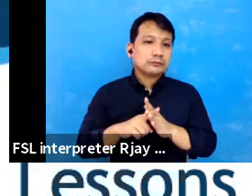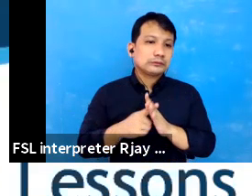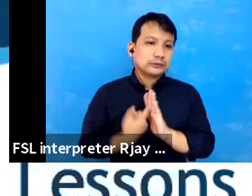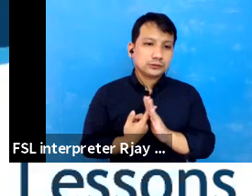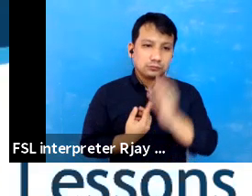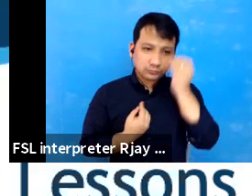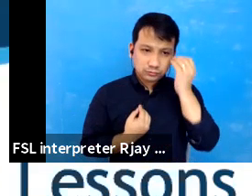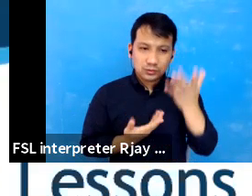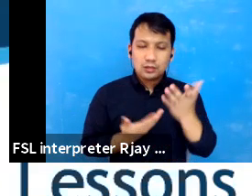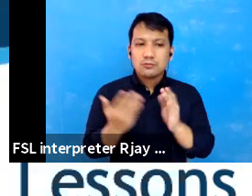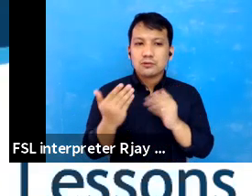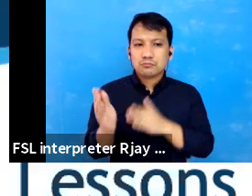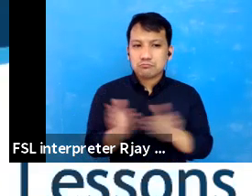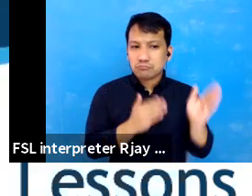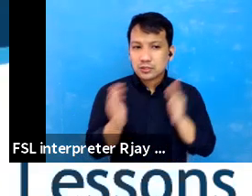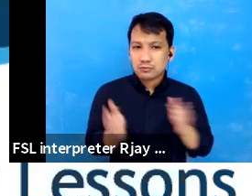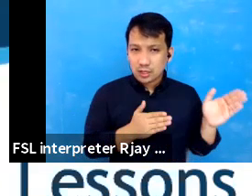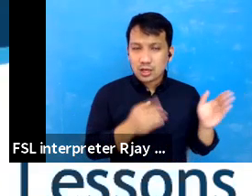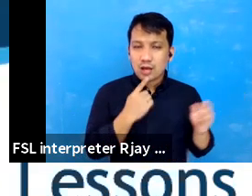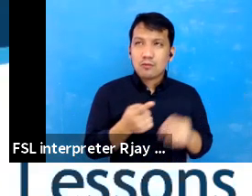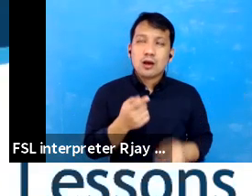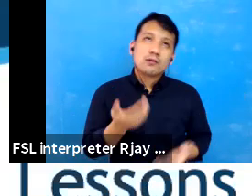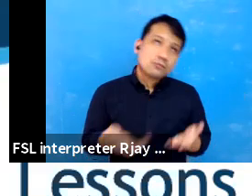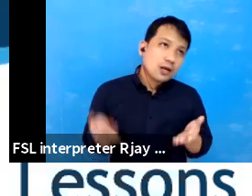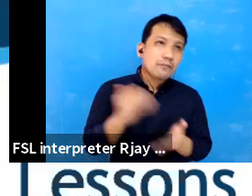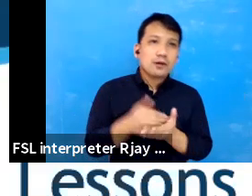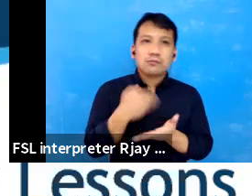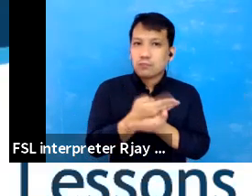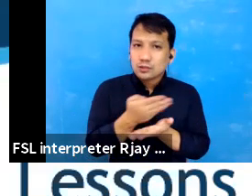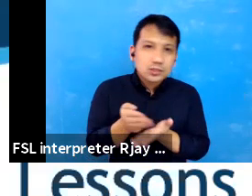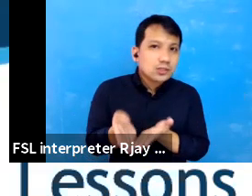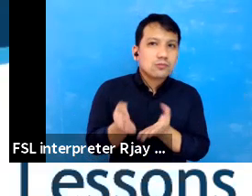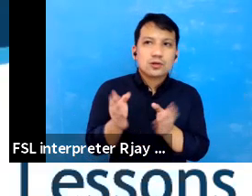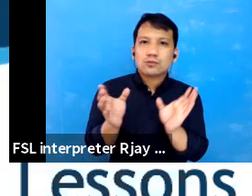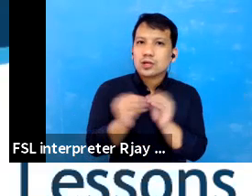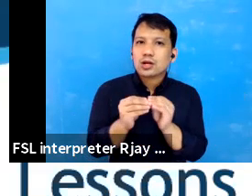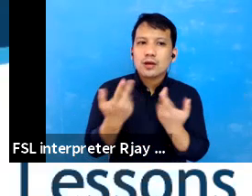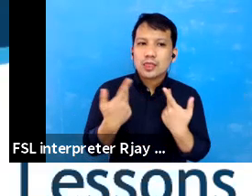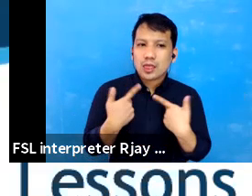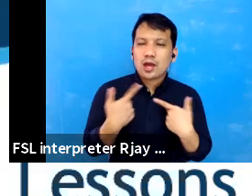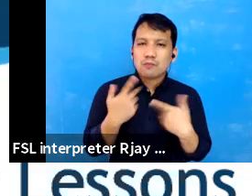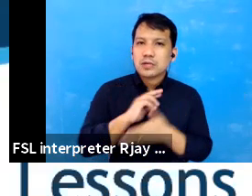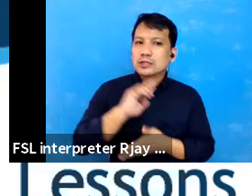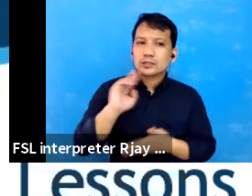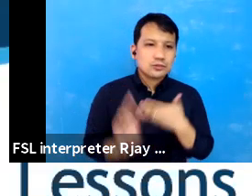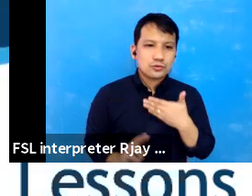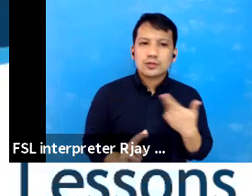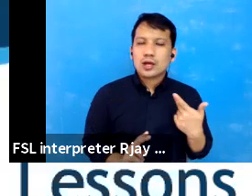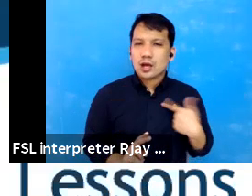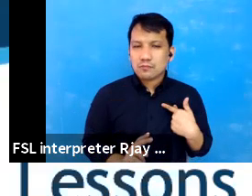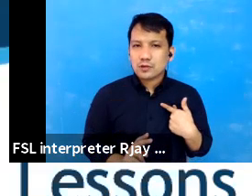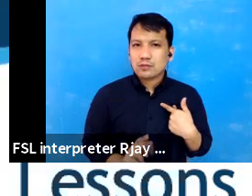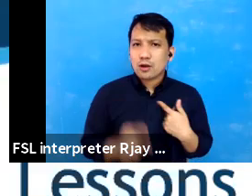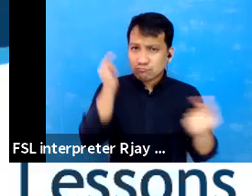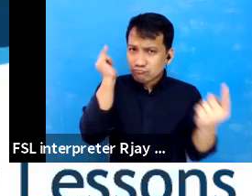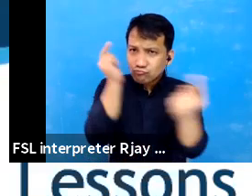in fact, planning and I would add budgeting has to be outcome-based. Targeting outcomes